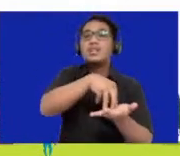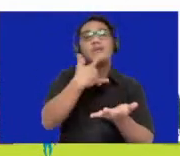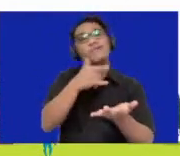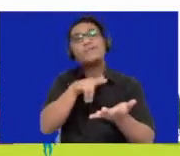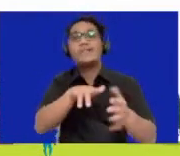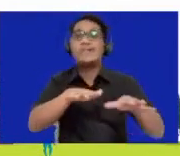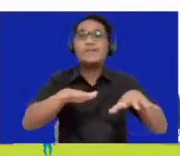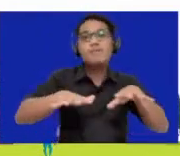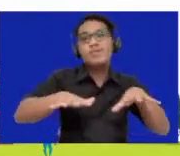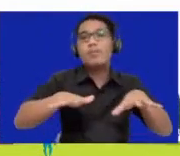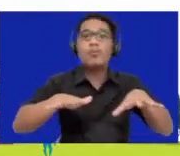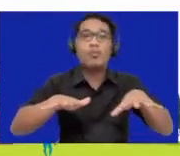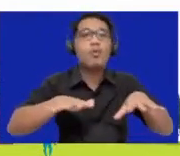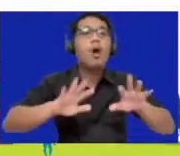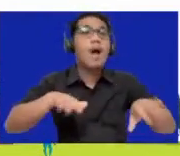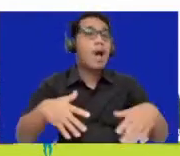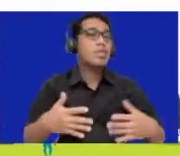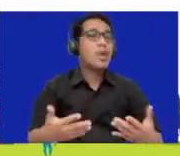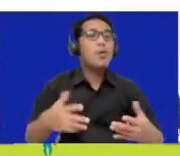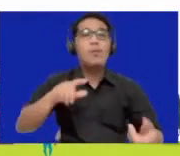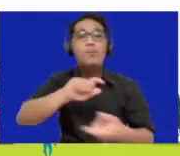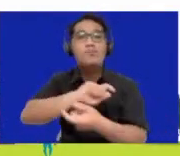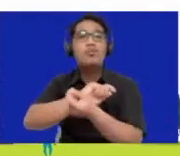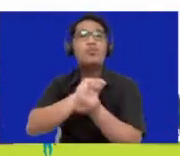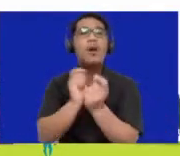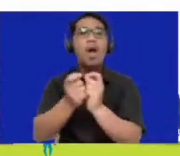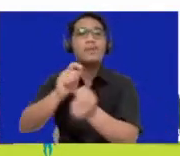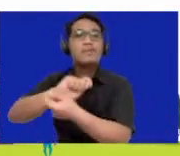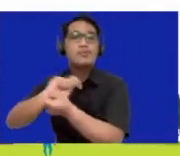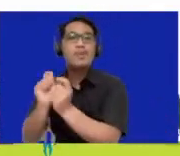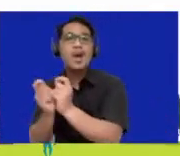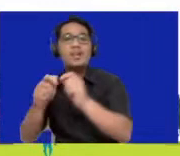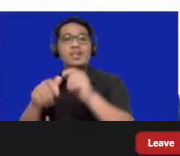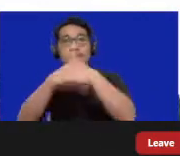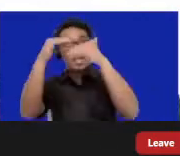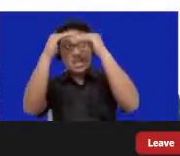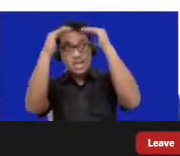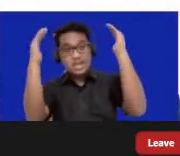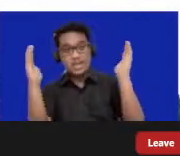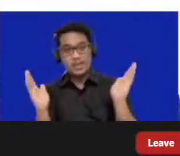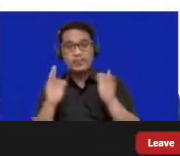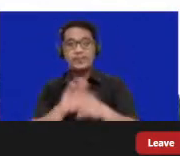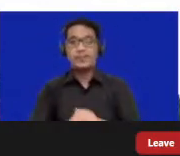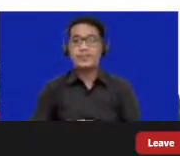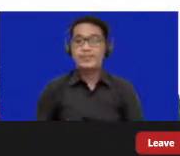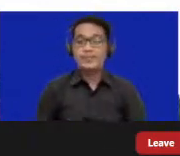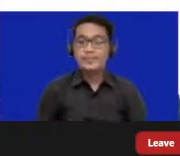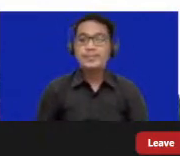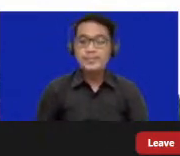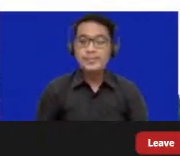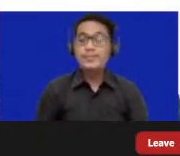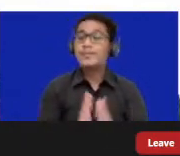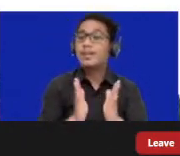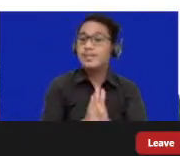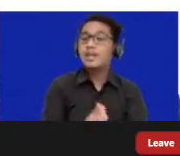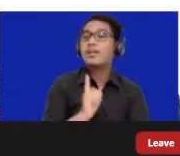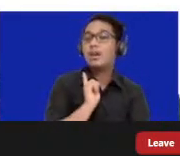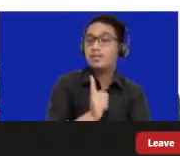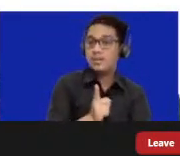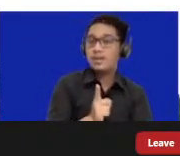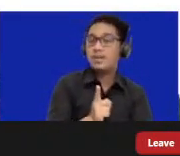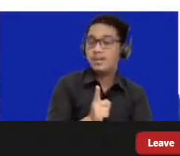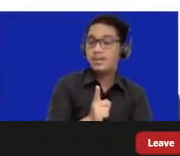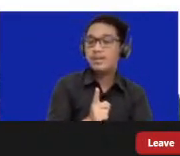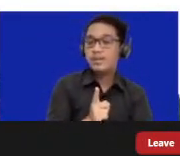getting even more critical. We have rising sea levels, we have